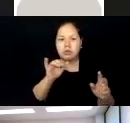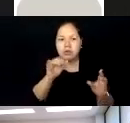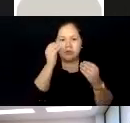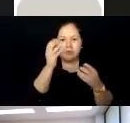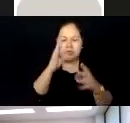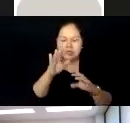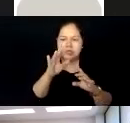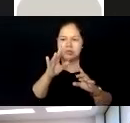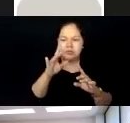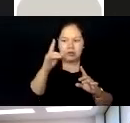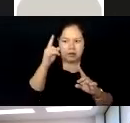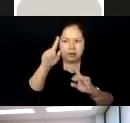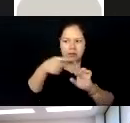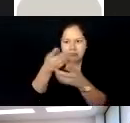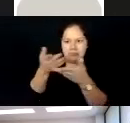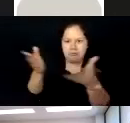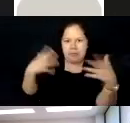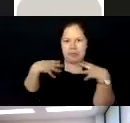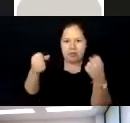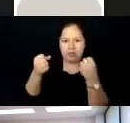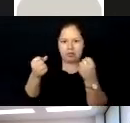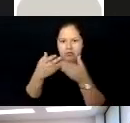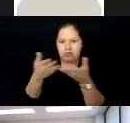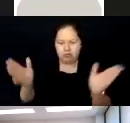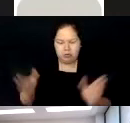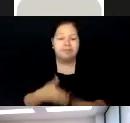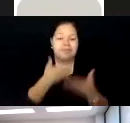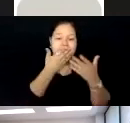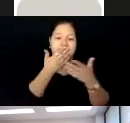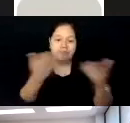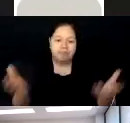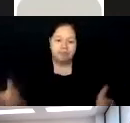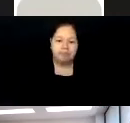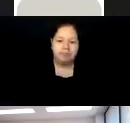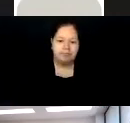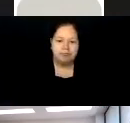health. Thank you so much.